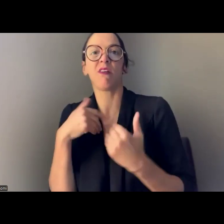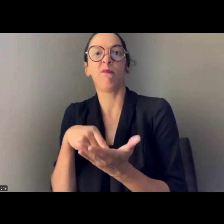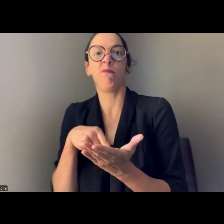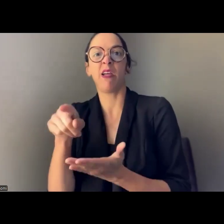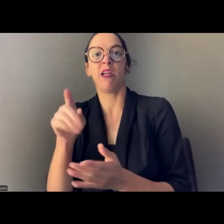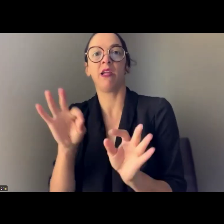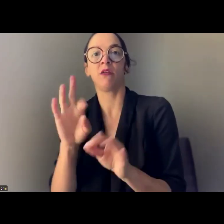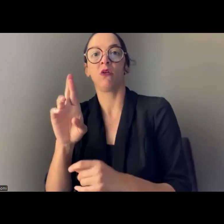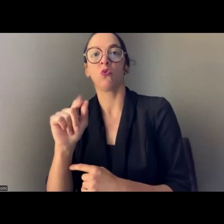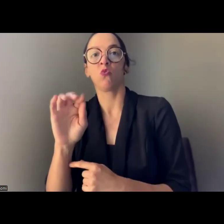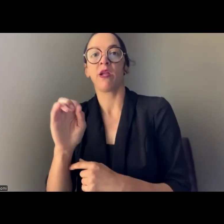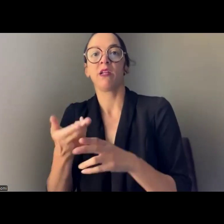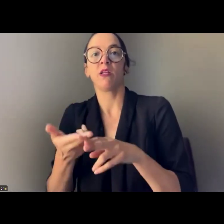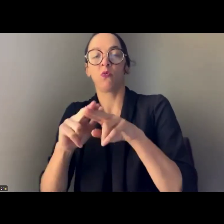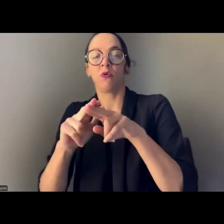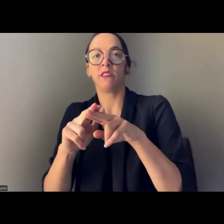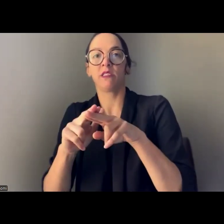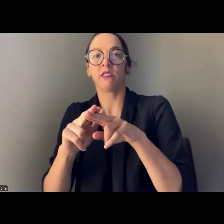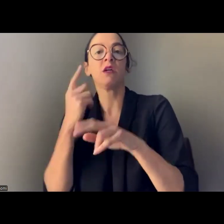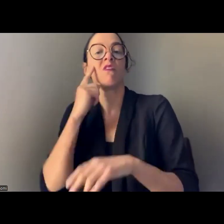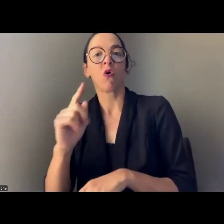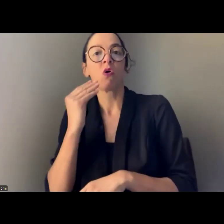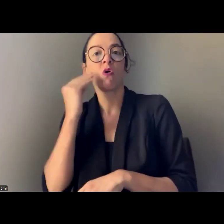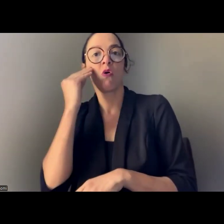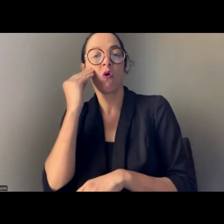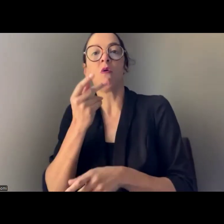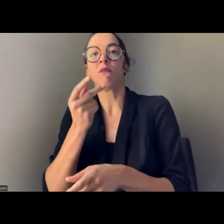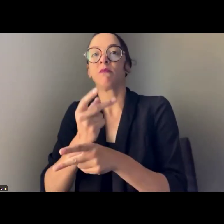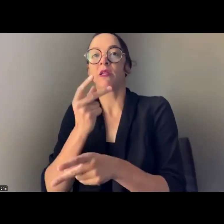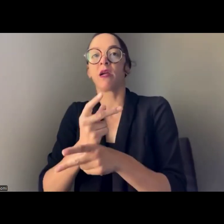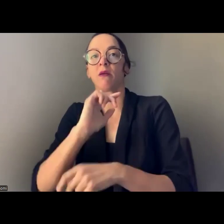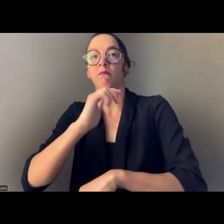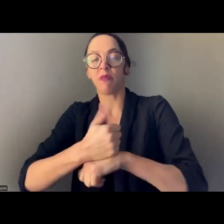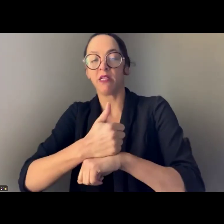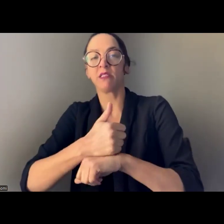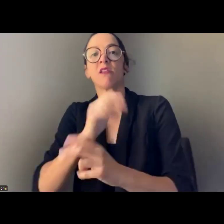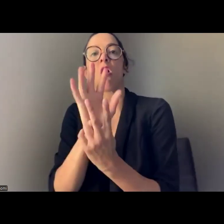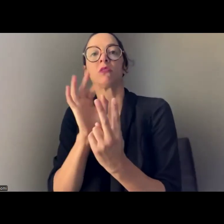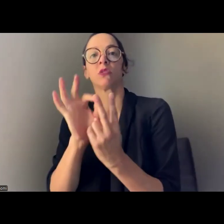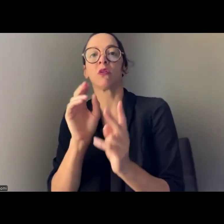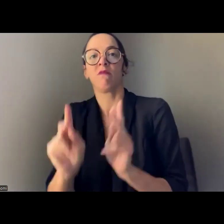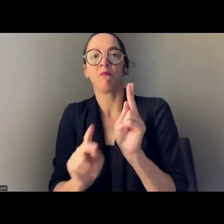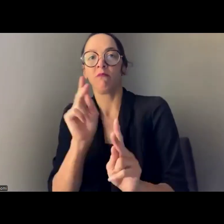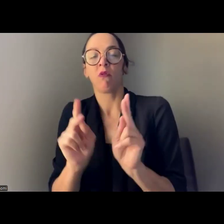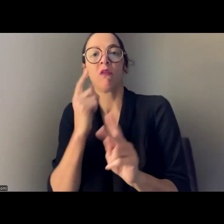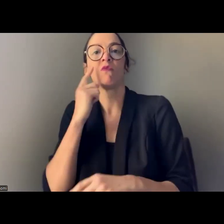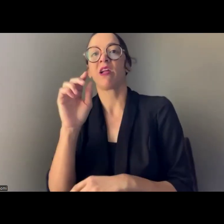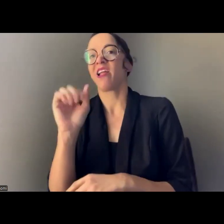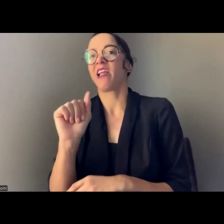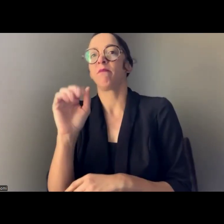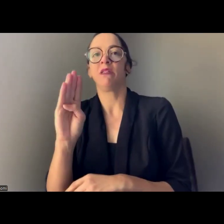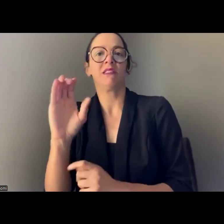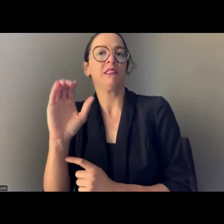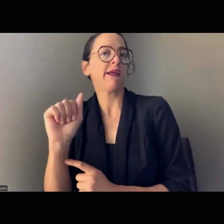community-based alternative waiver people since 2018 for HCBA. And yet we all have been talking about